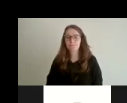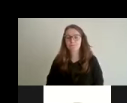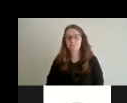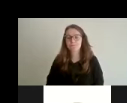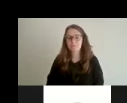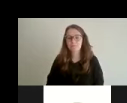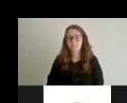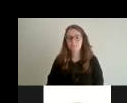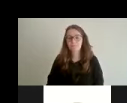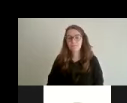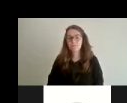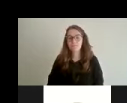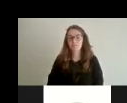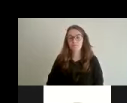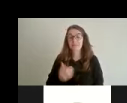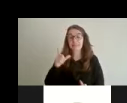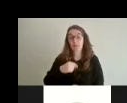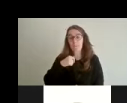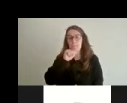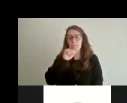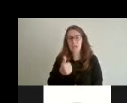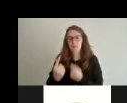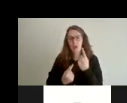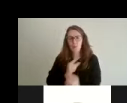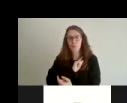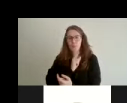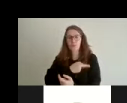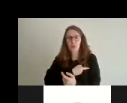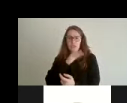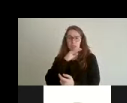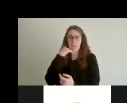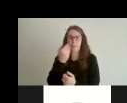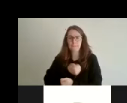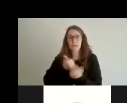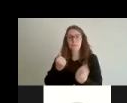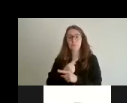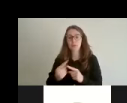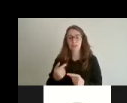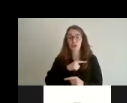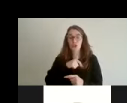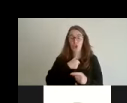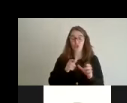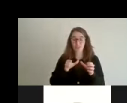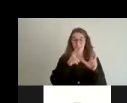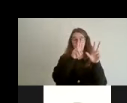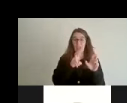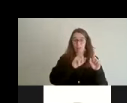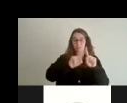do we not realize the potential of staff and students? We don't have diverse teams.